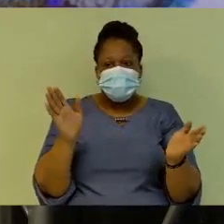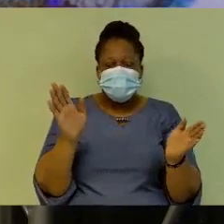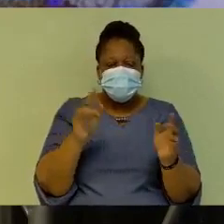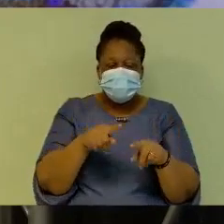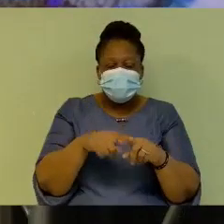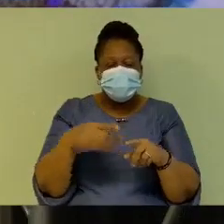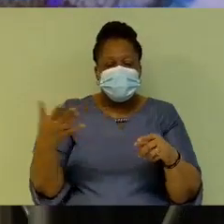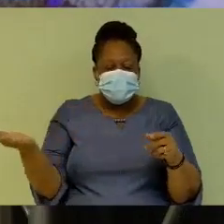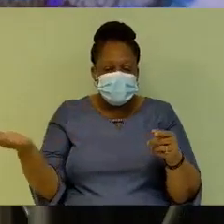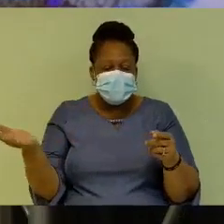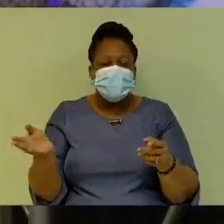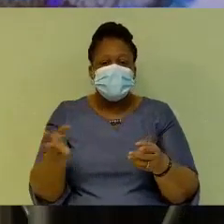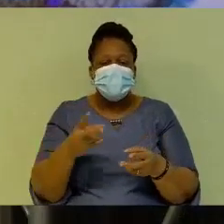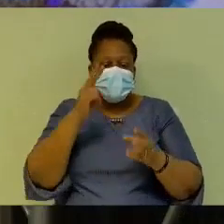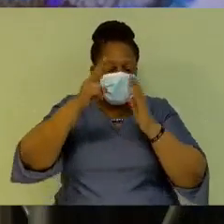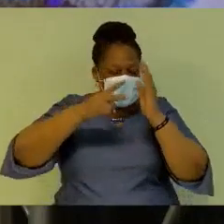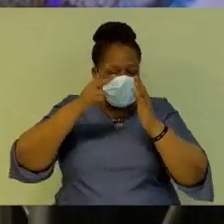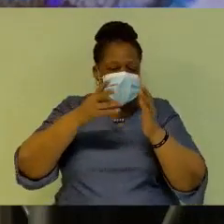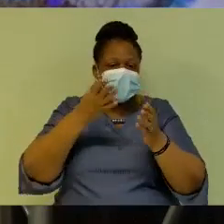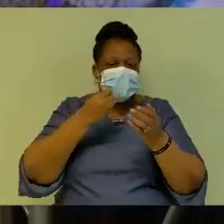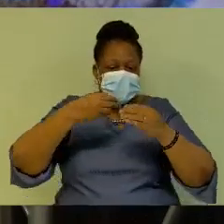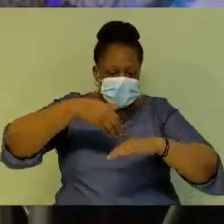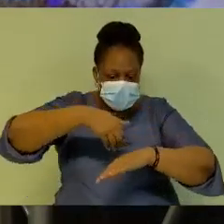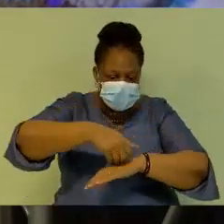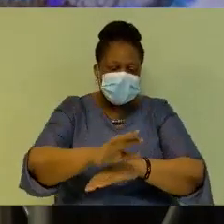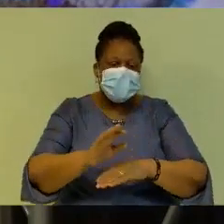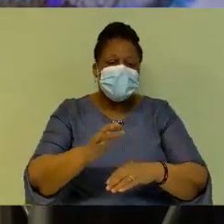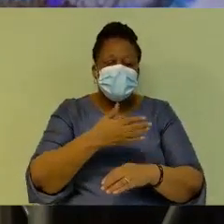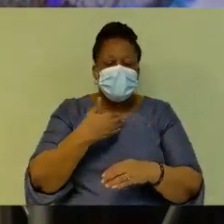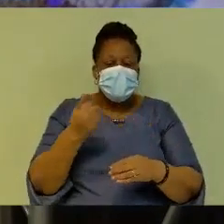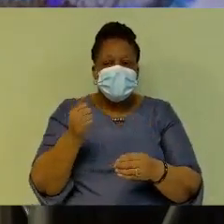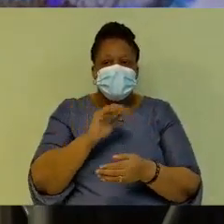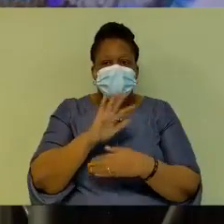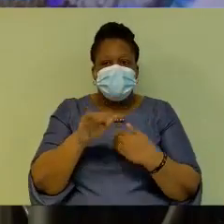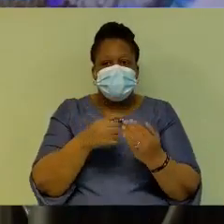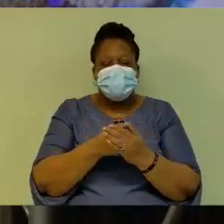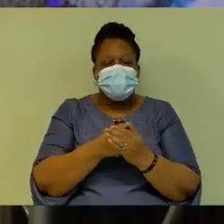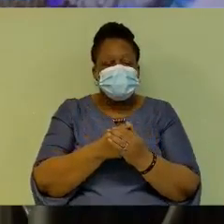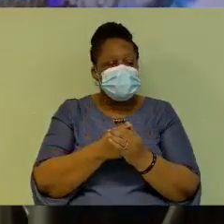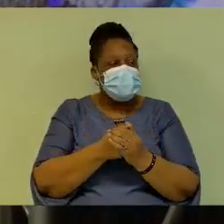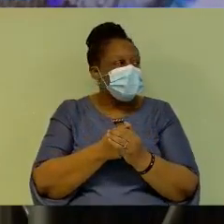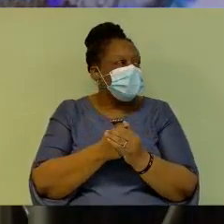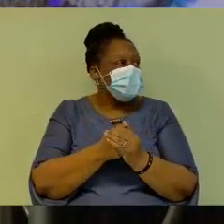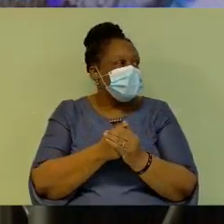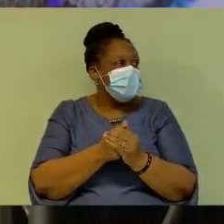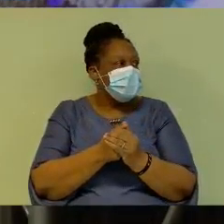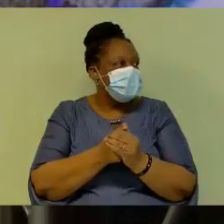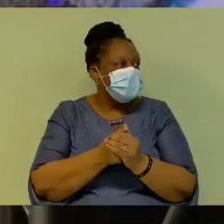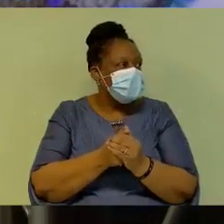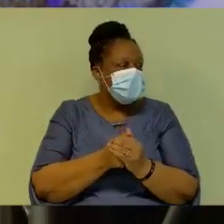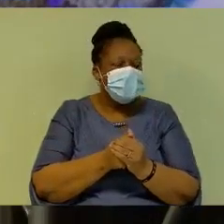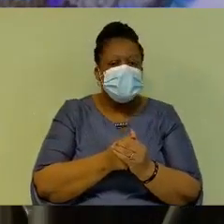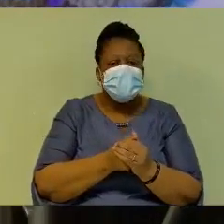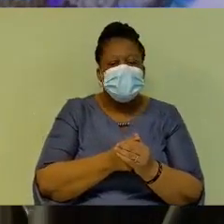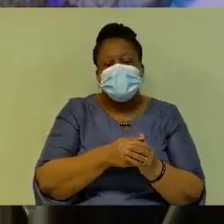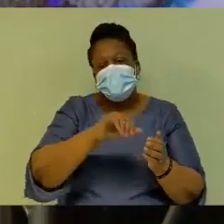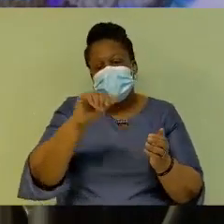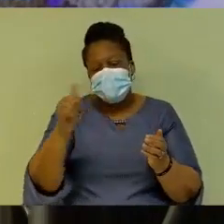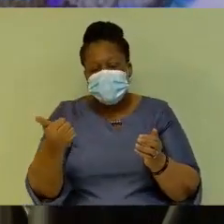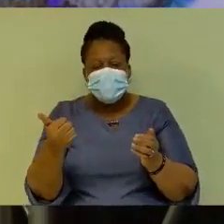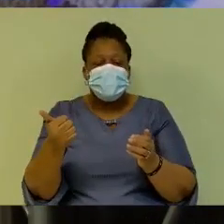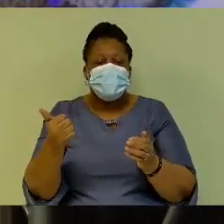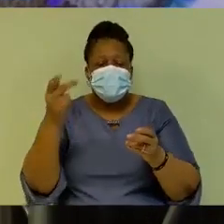They were asked to videotape it and submit the video. Technical assistance was then sought and provided by a parent whose children are